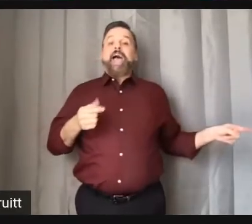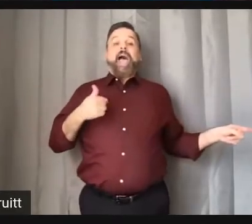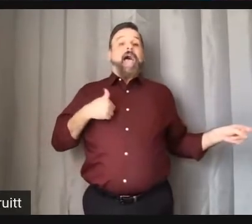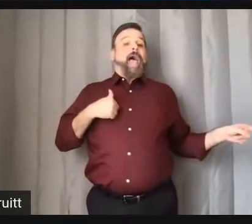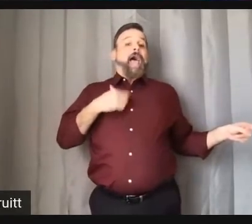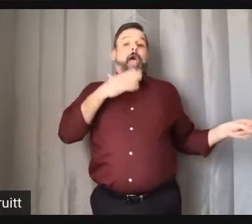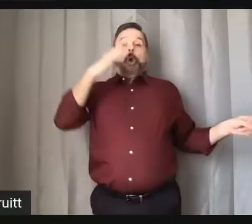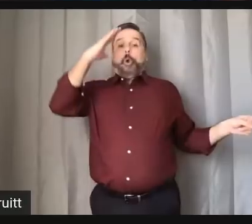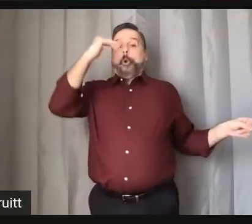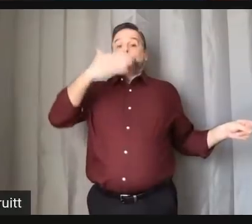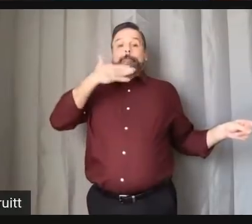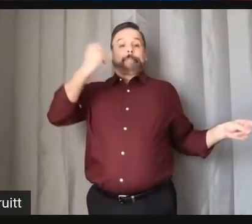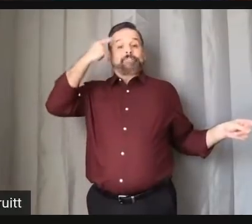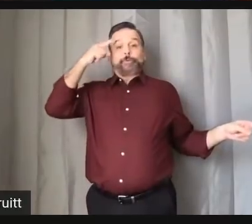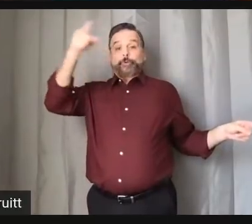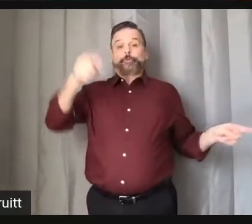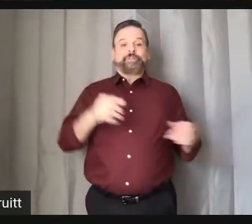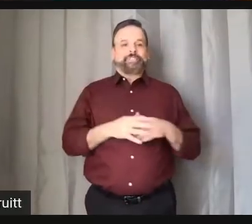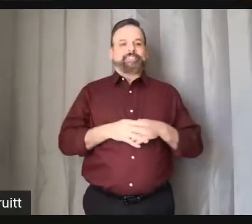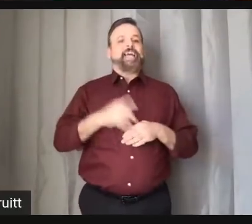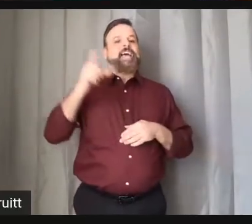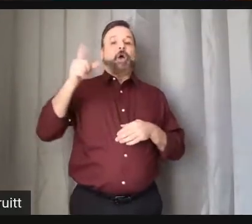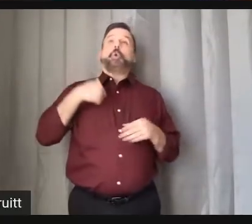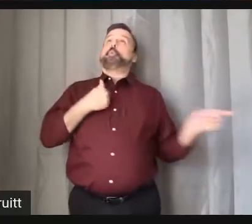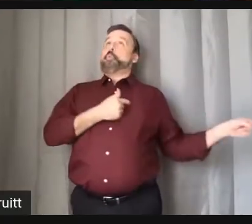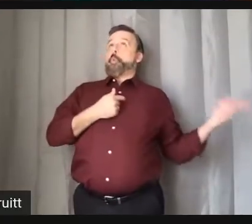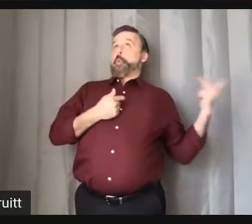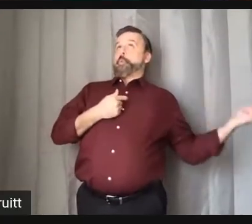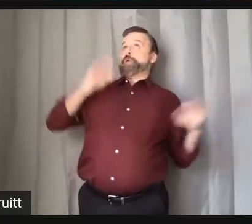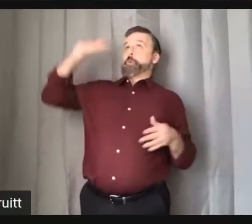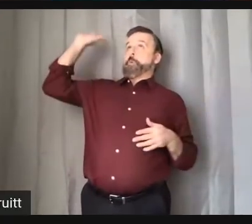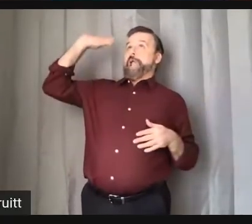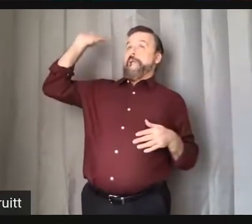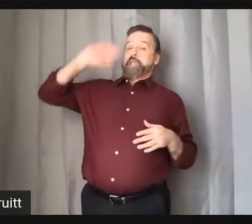I will bring you with me. You'll wave from the ground.